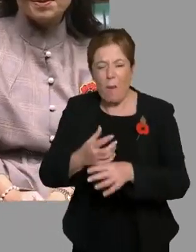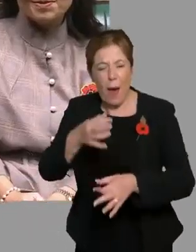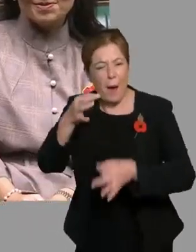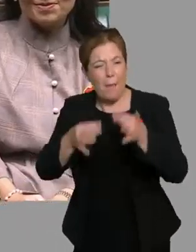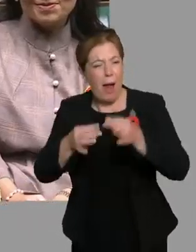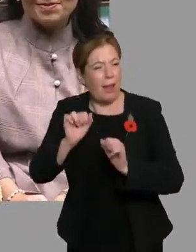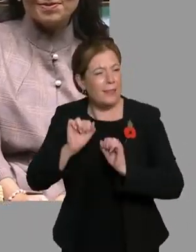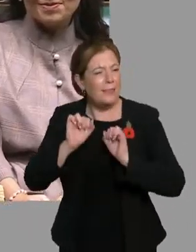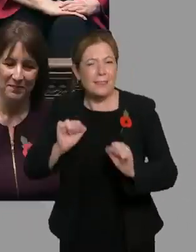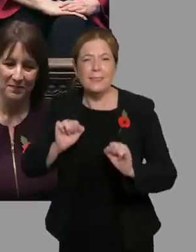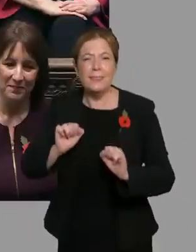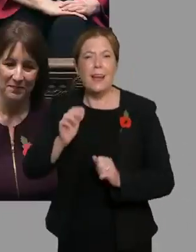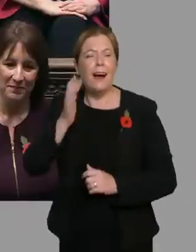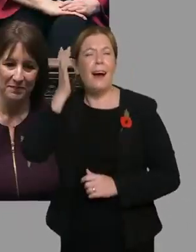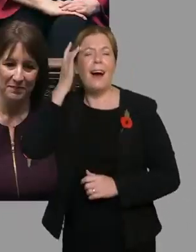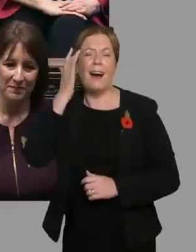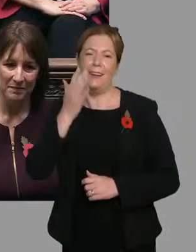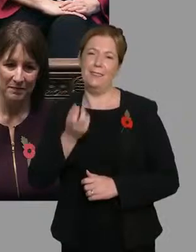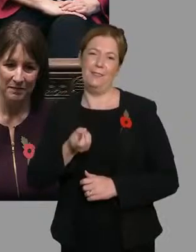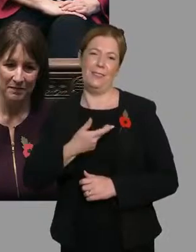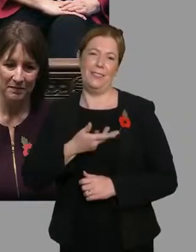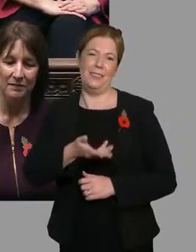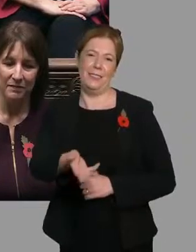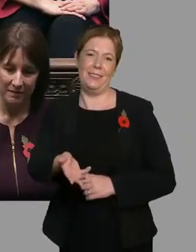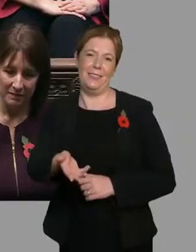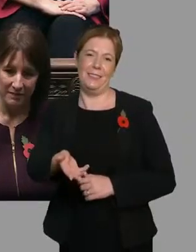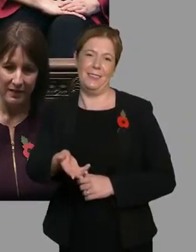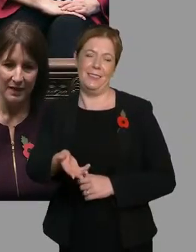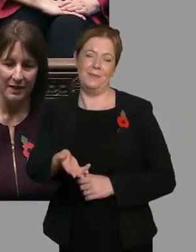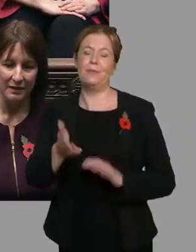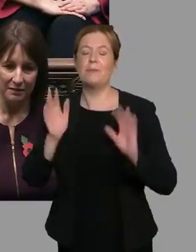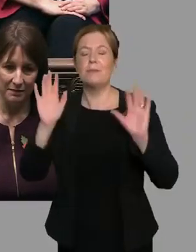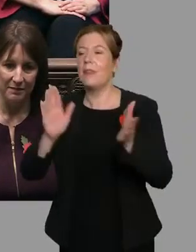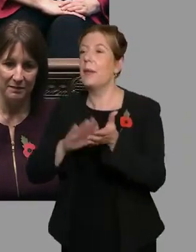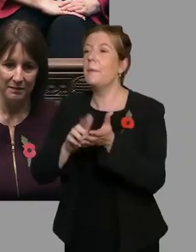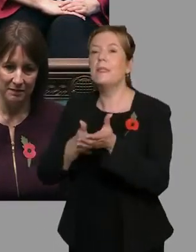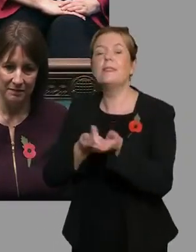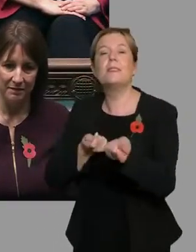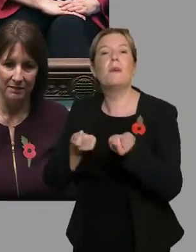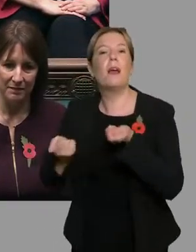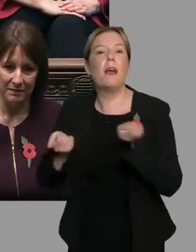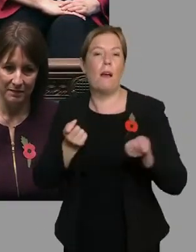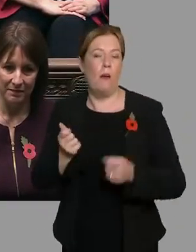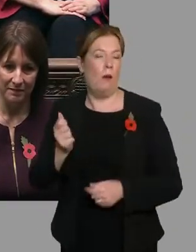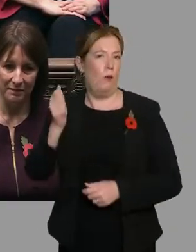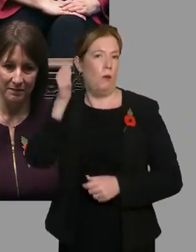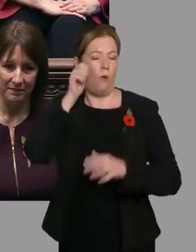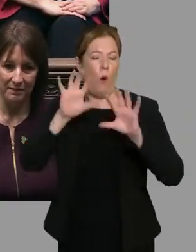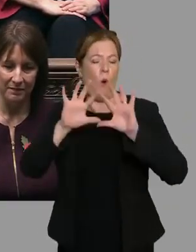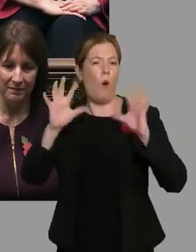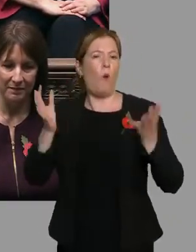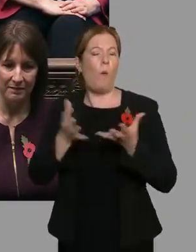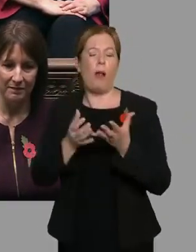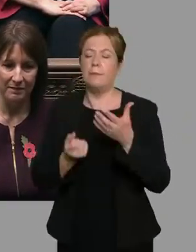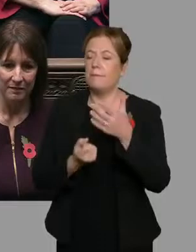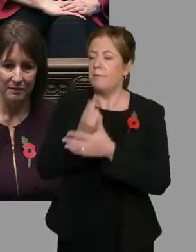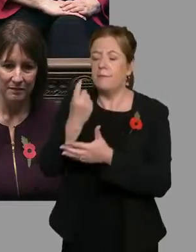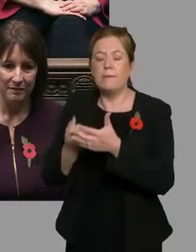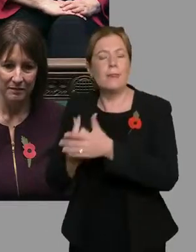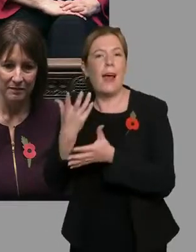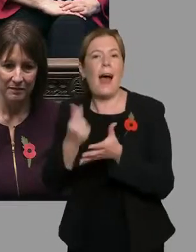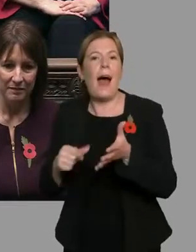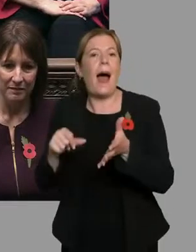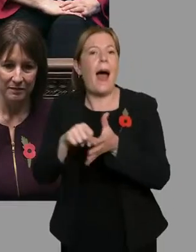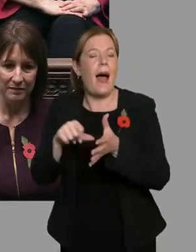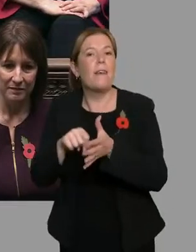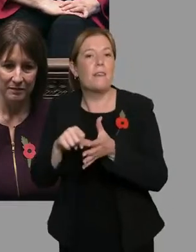Seriously, Mr. Speaker, we live in probably a more volatile world than we've lived in for many decades. It is absolutely